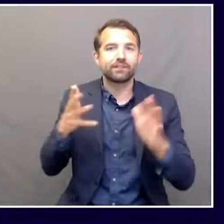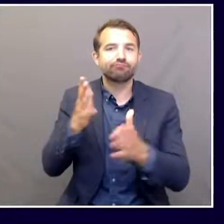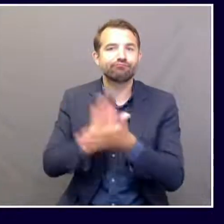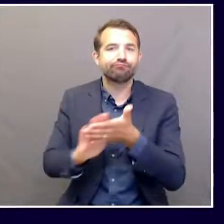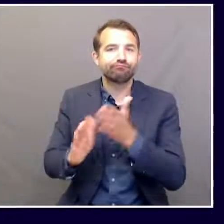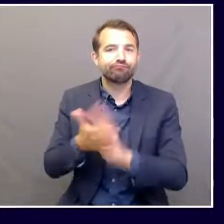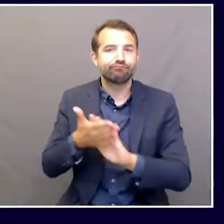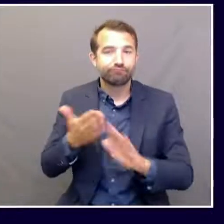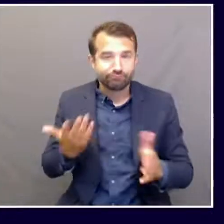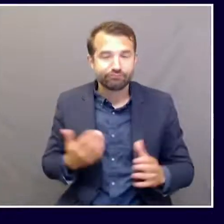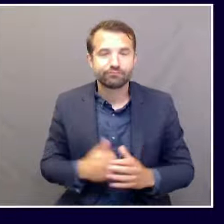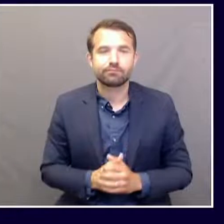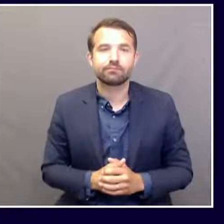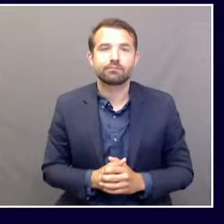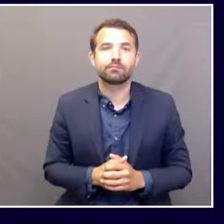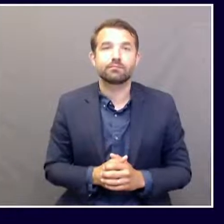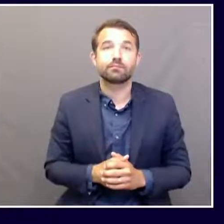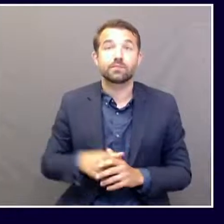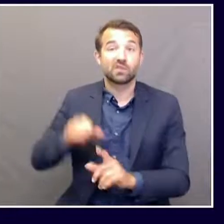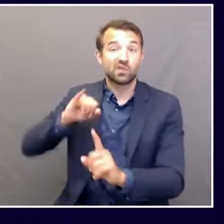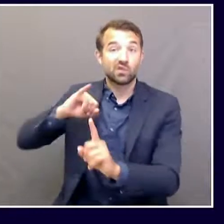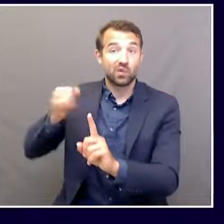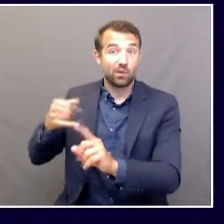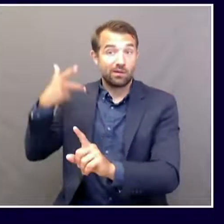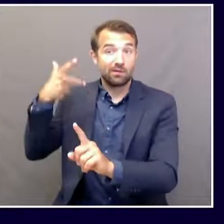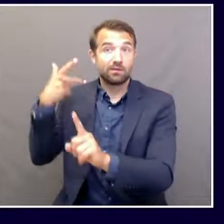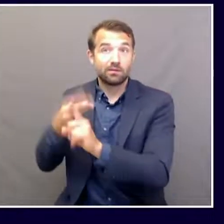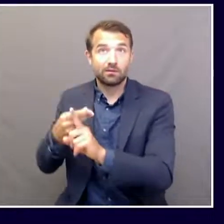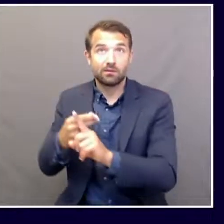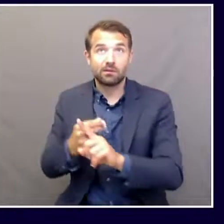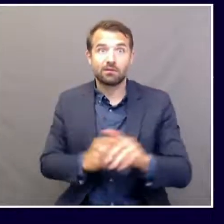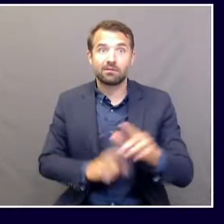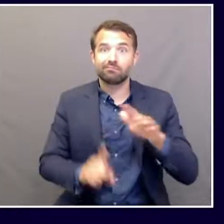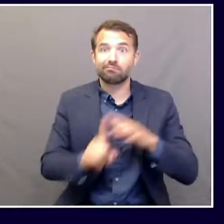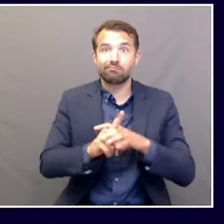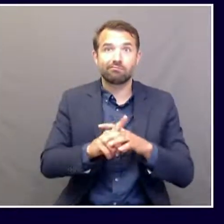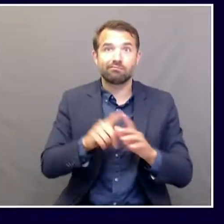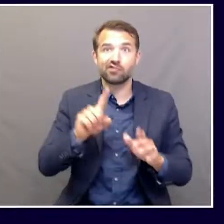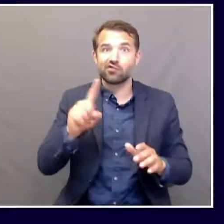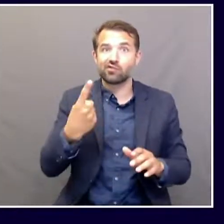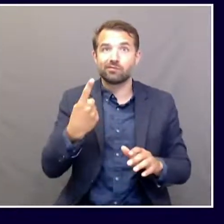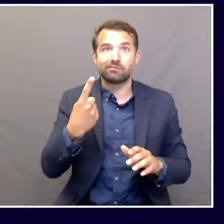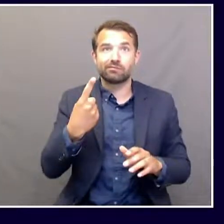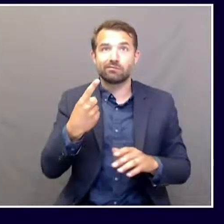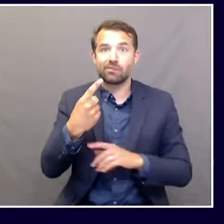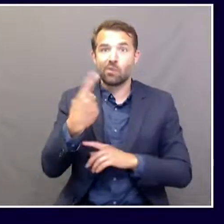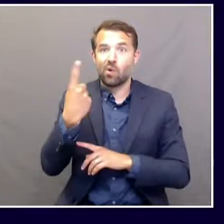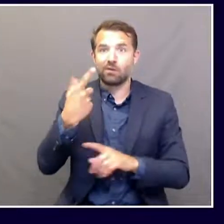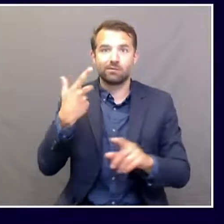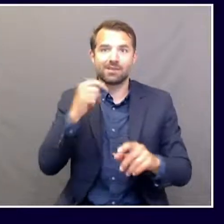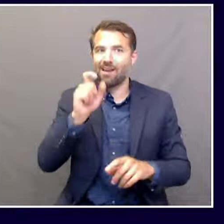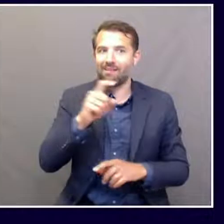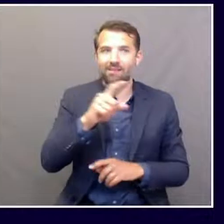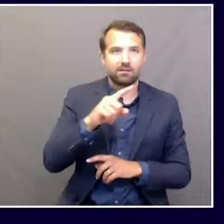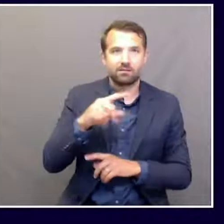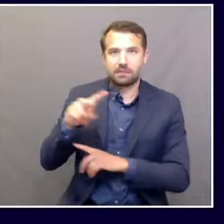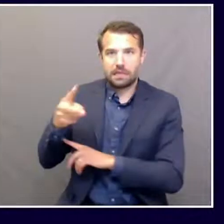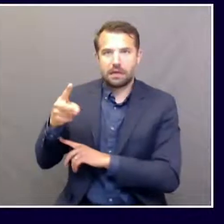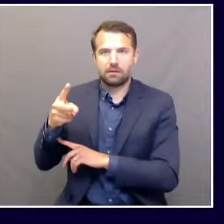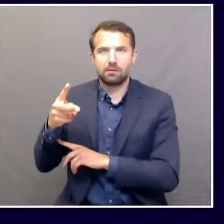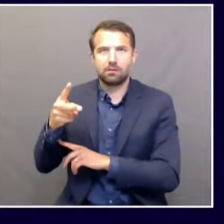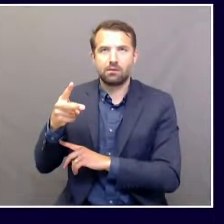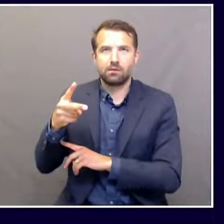our first doses. They would be automatically tallied in our second dose number. So that's just a consideration that you've got to keep in